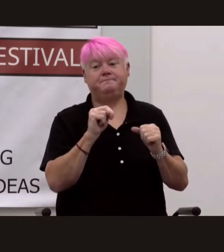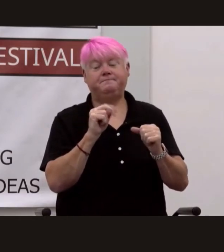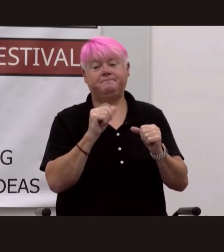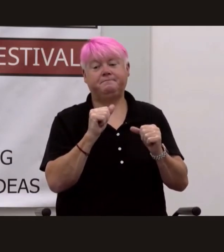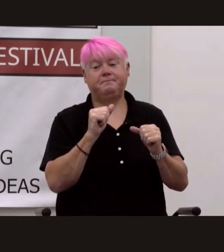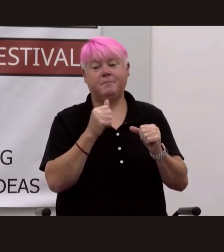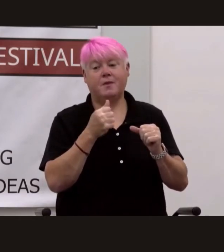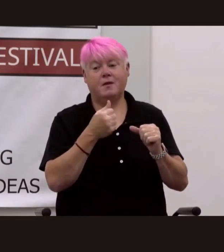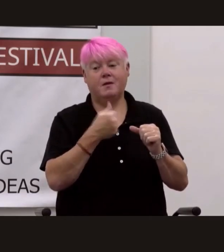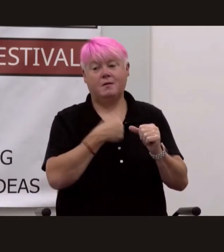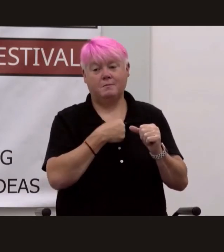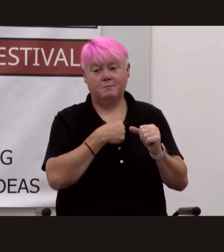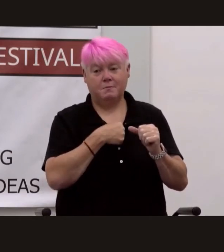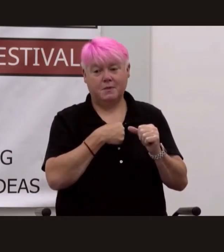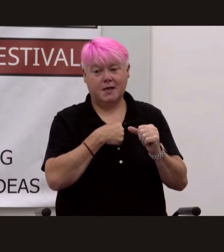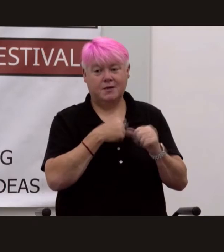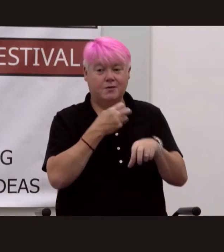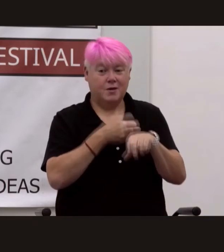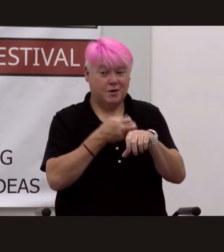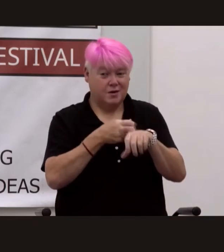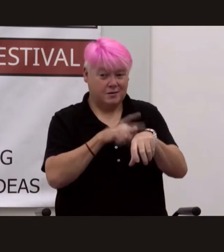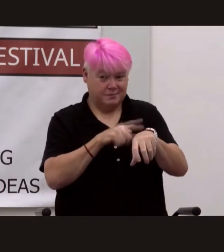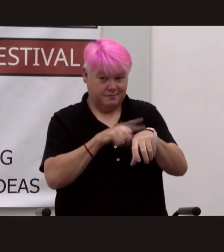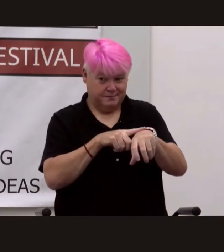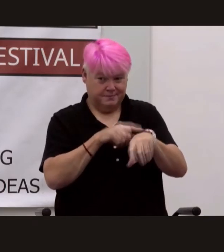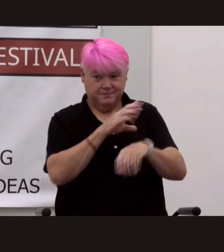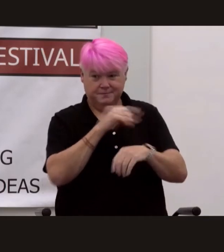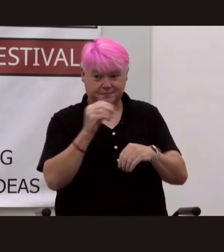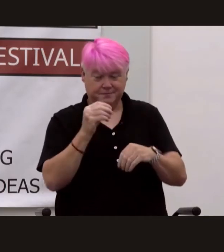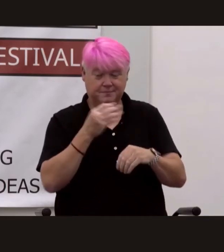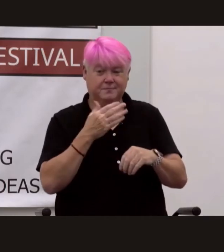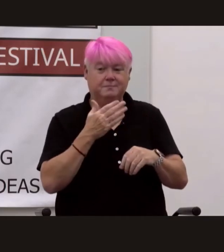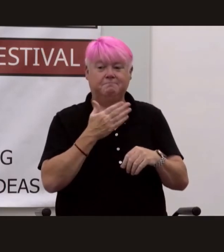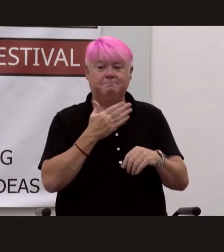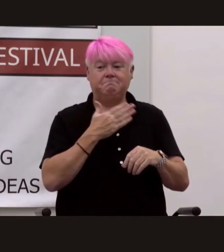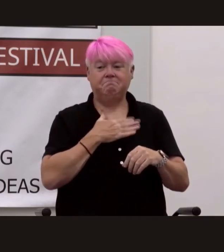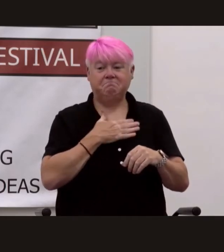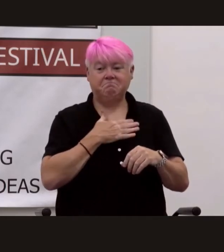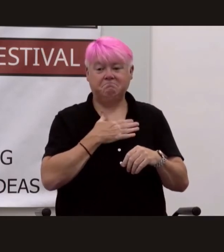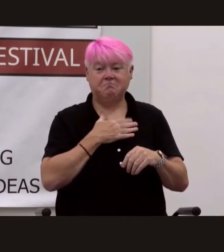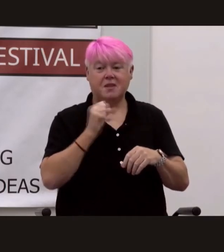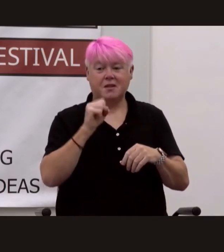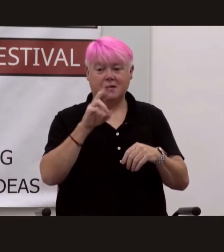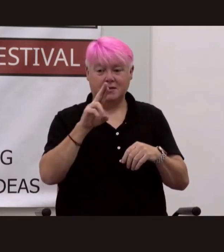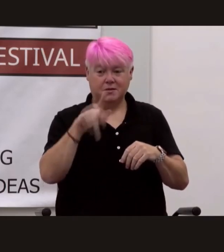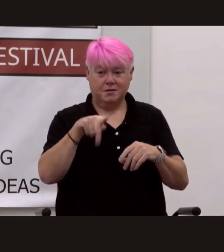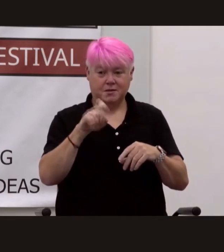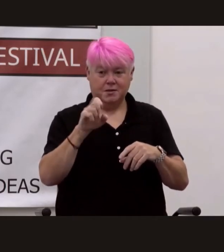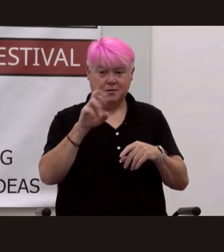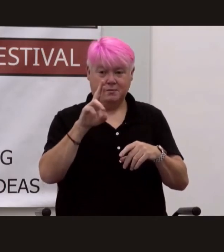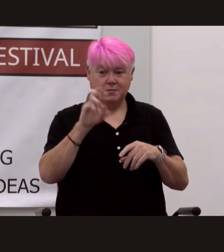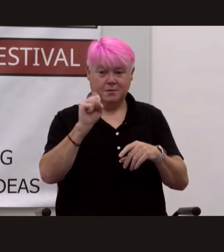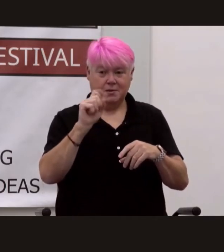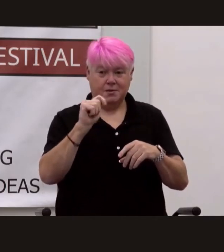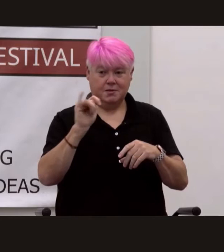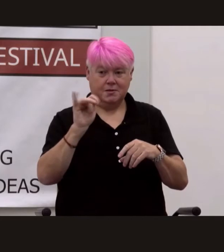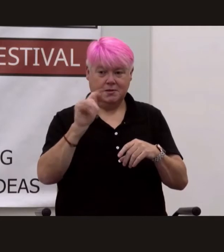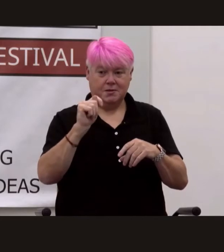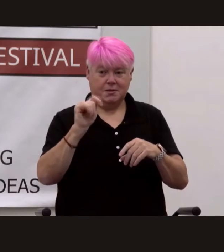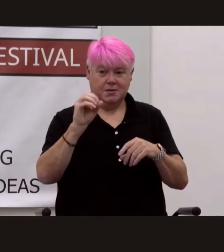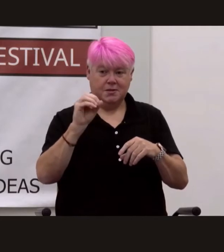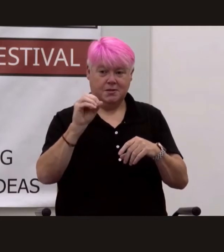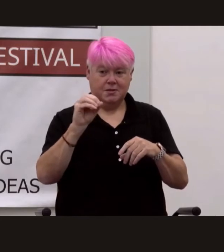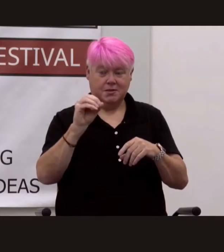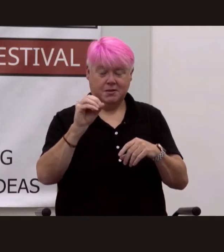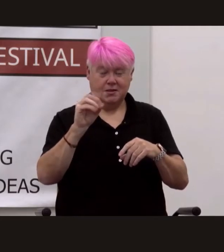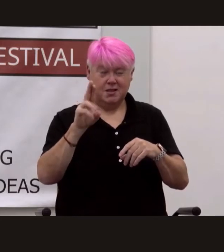own brittleness, and I've got characters who are very superstitious, and I happen to be superstitious.